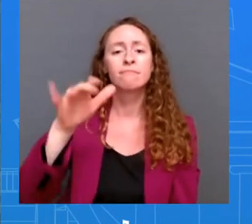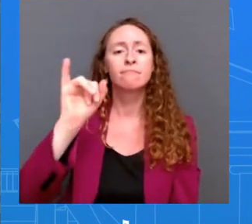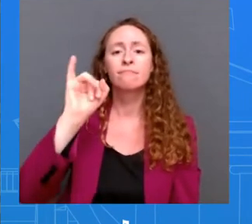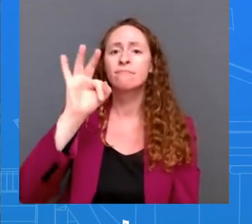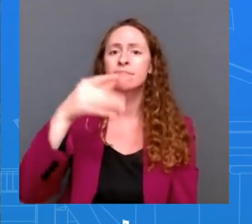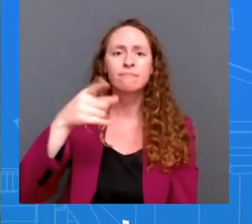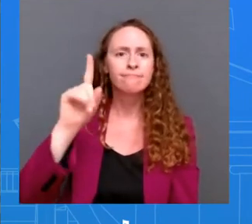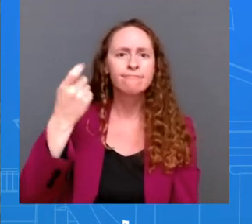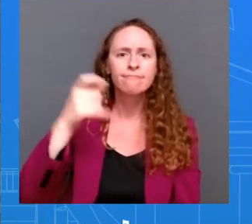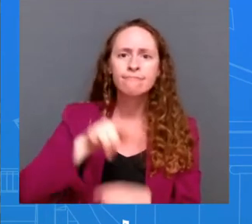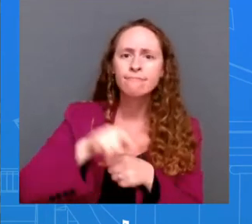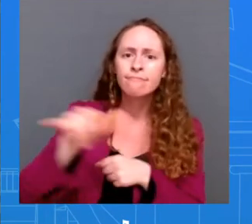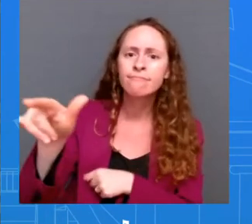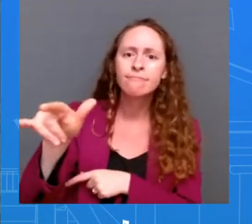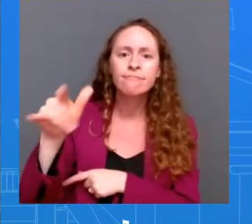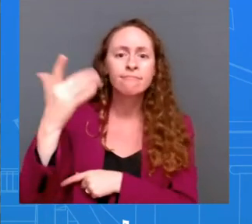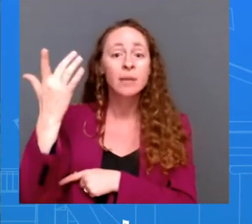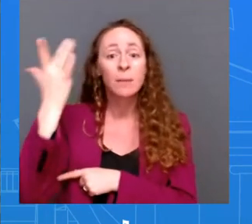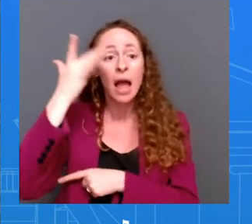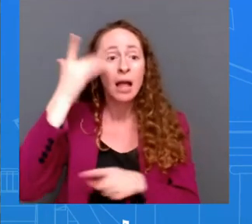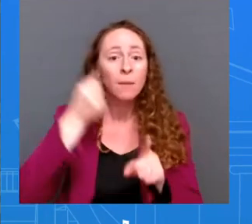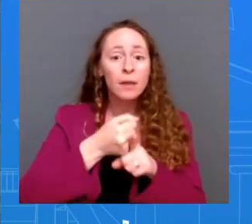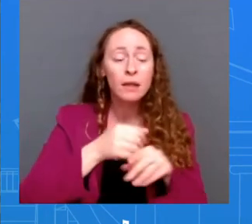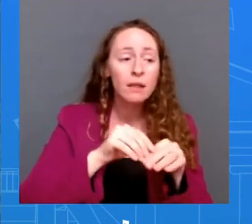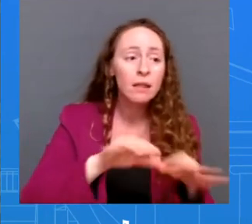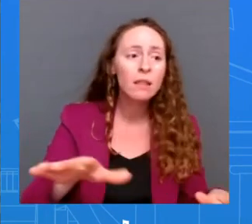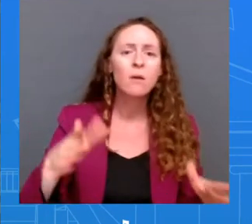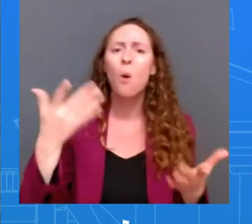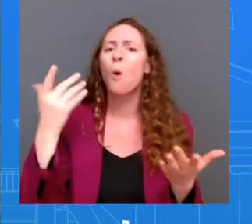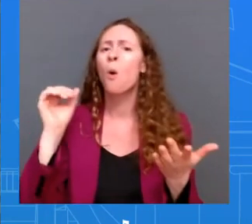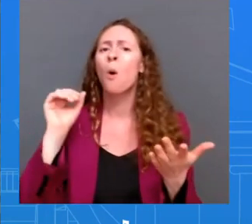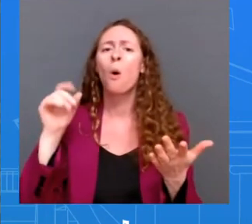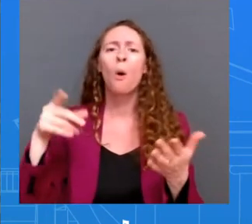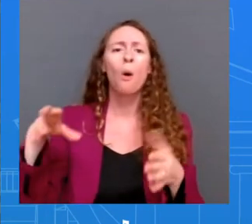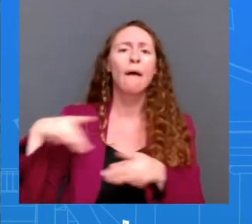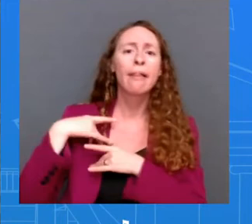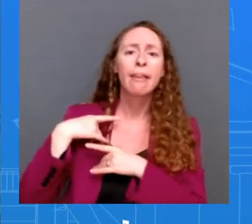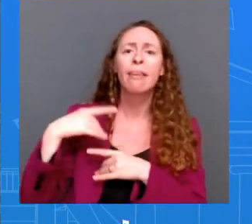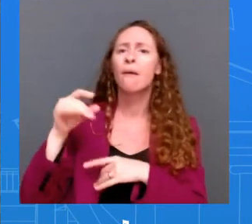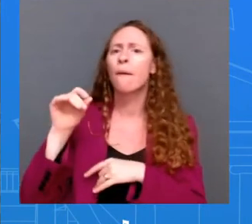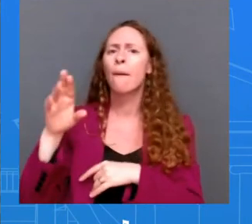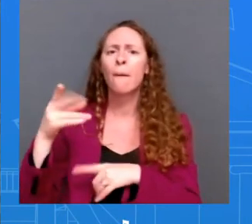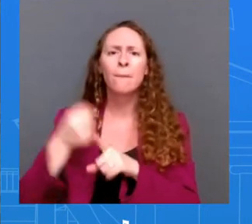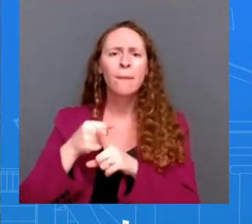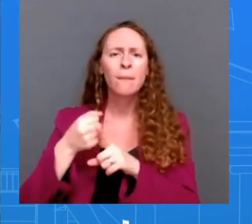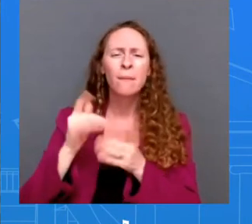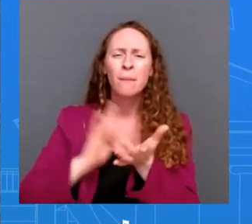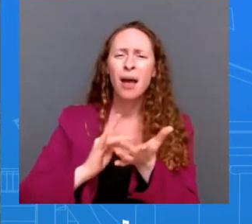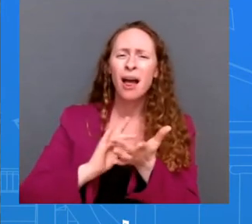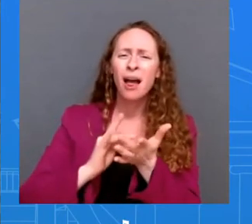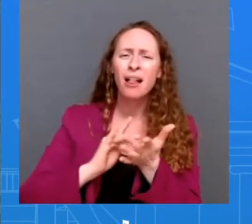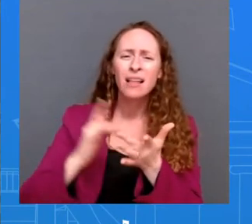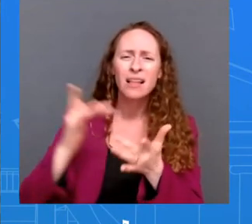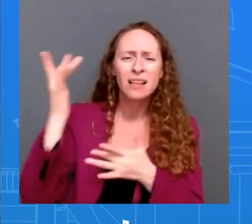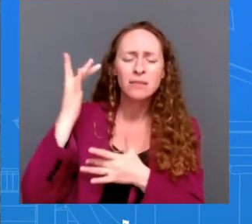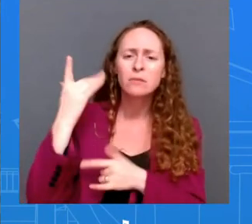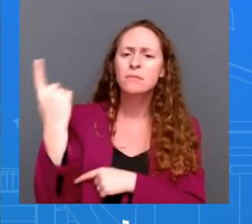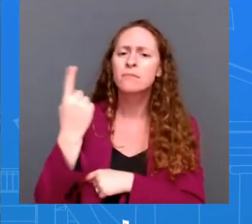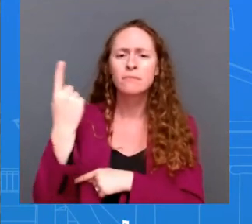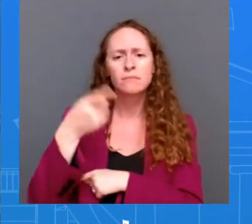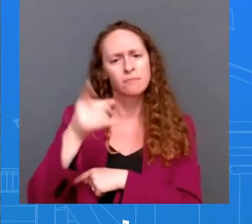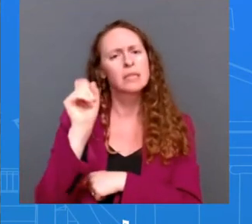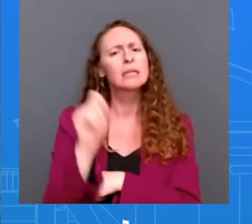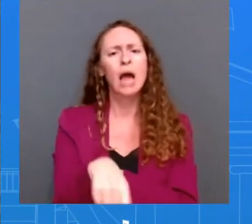happens, you're entitled to a non-expiring travel credit or voucher or a refund if it's